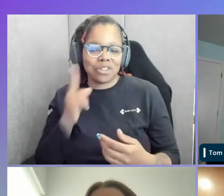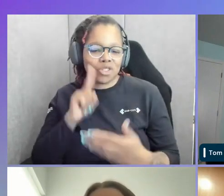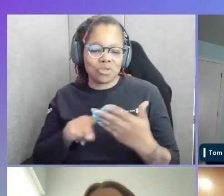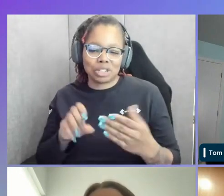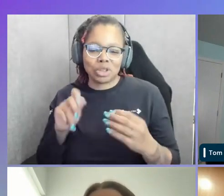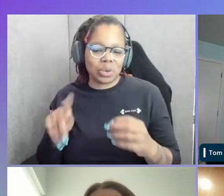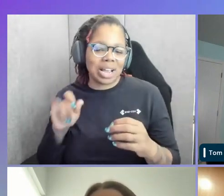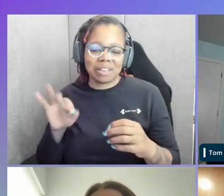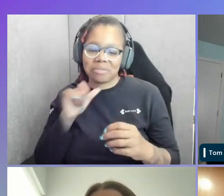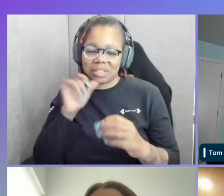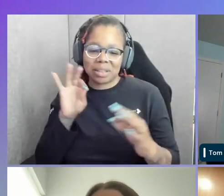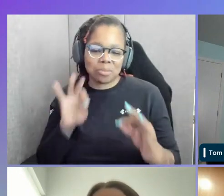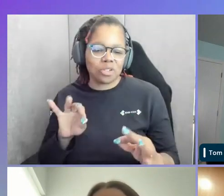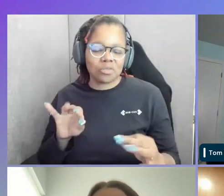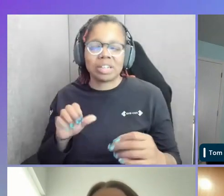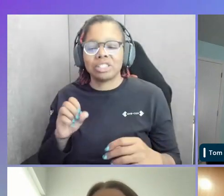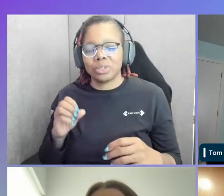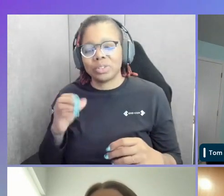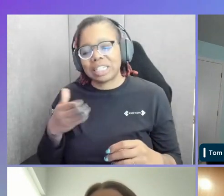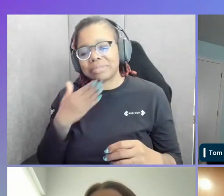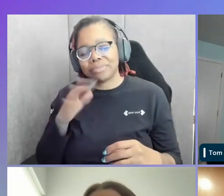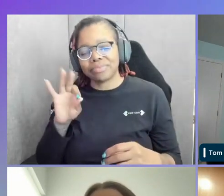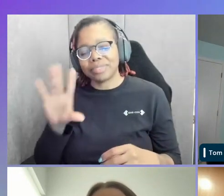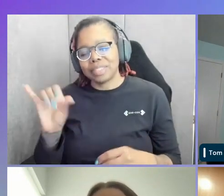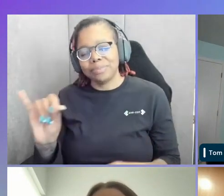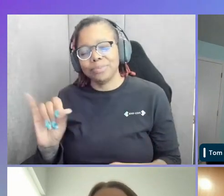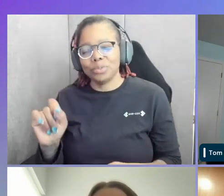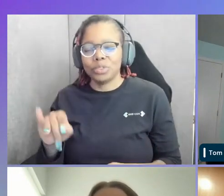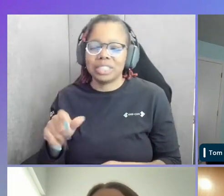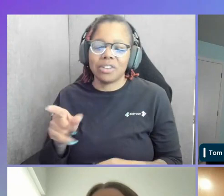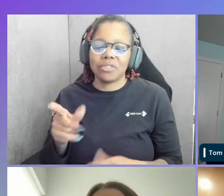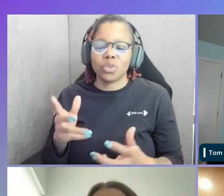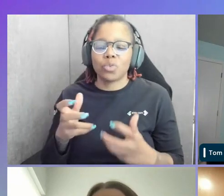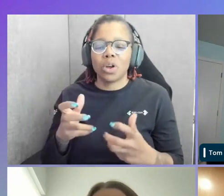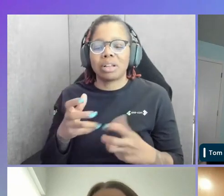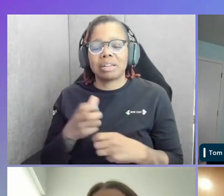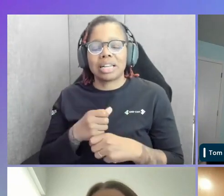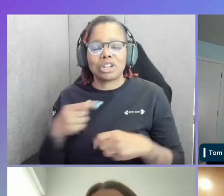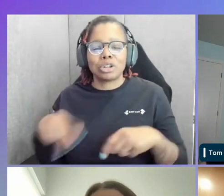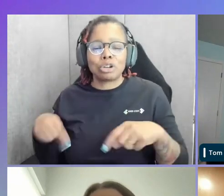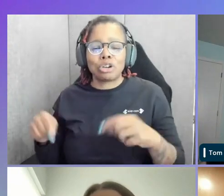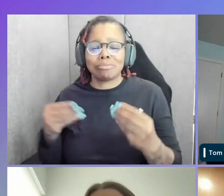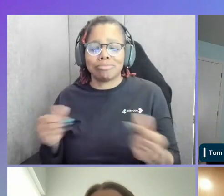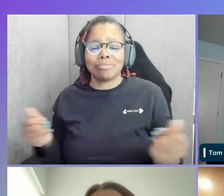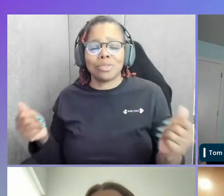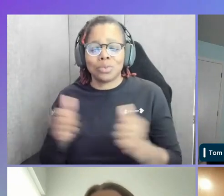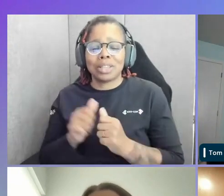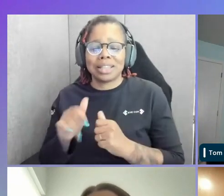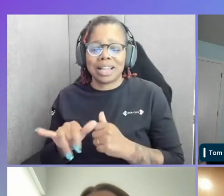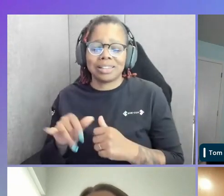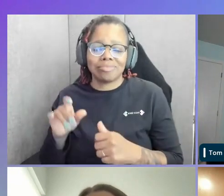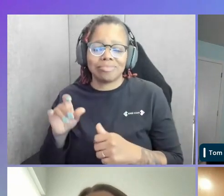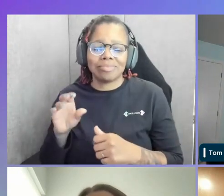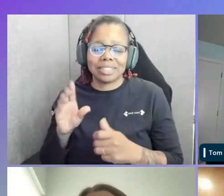doesn't go perfectly. So that's also a good tip too, if you're like wanting to get your nerves out with that first session.